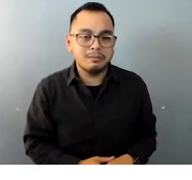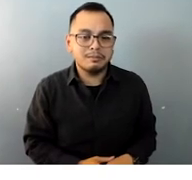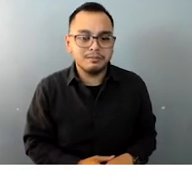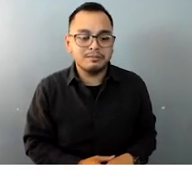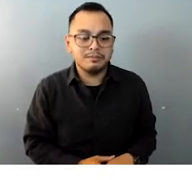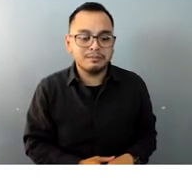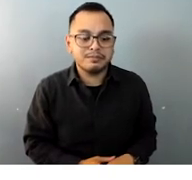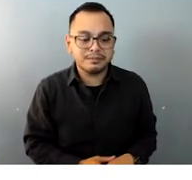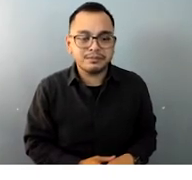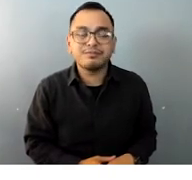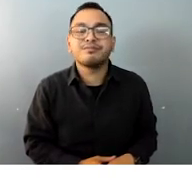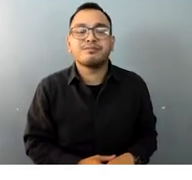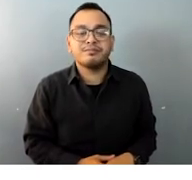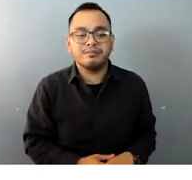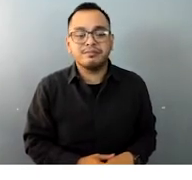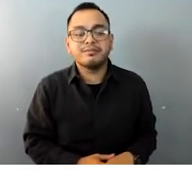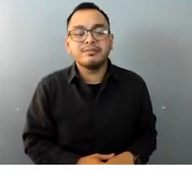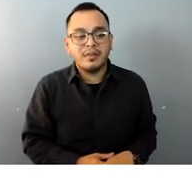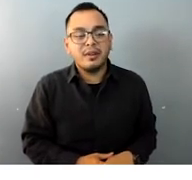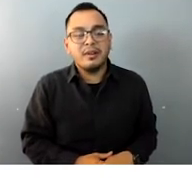bawled.